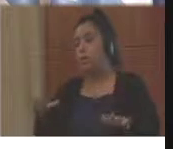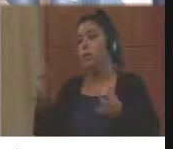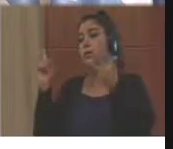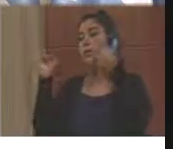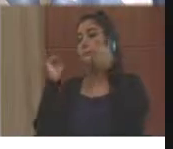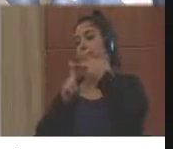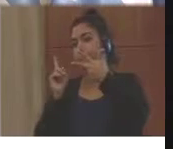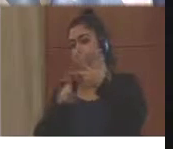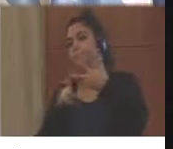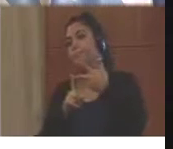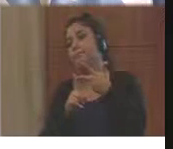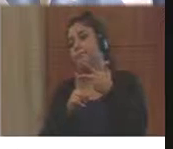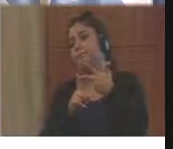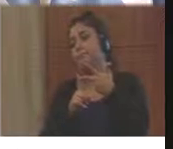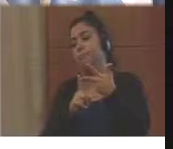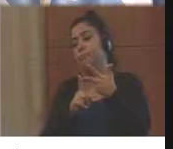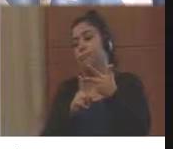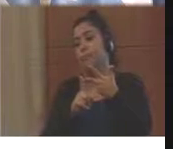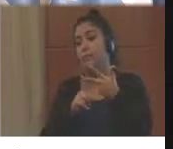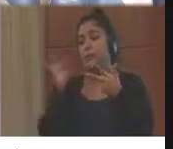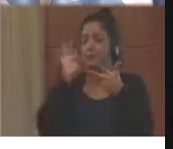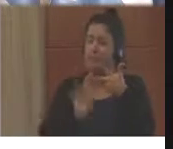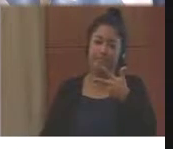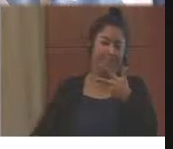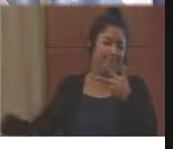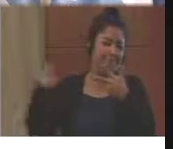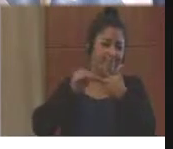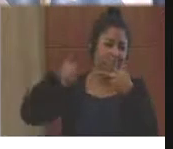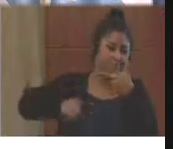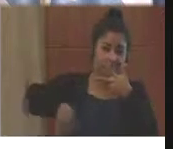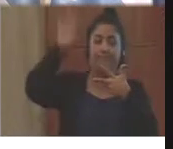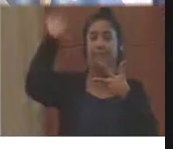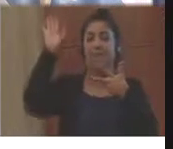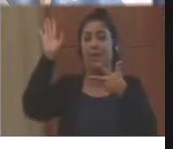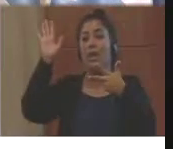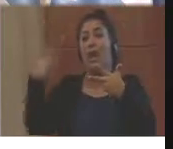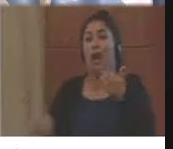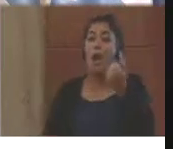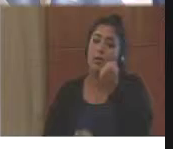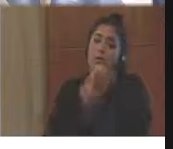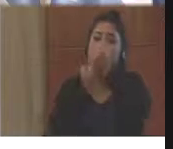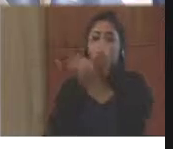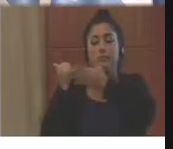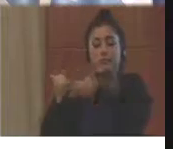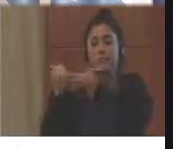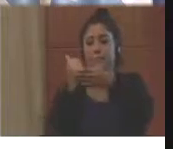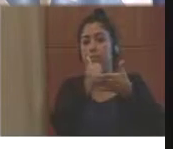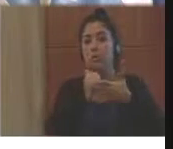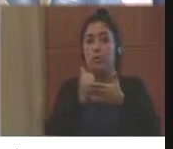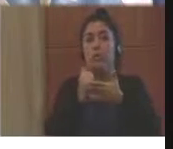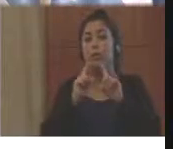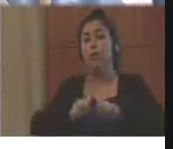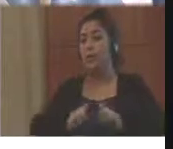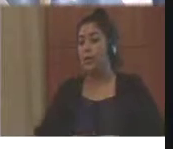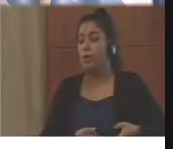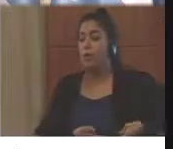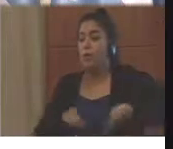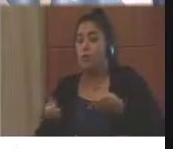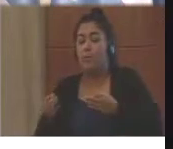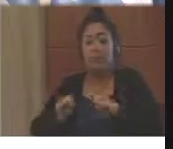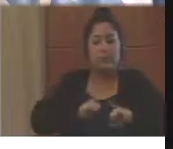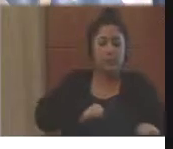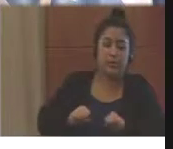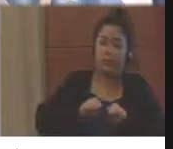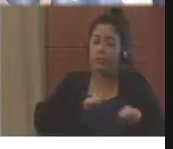that must be taken advantage of, and then also that there must be an articulation of